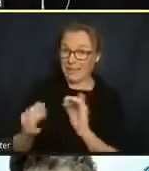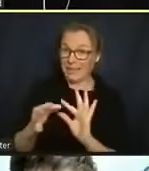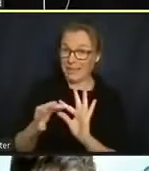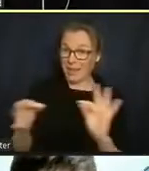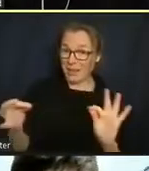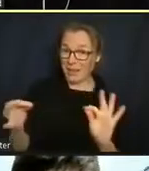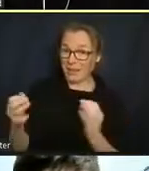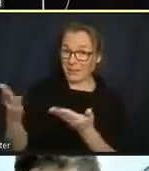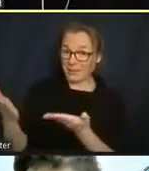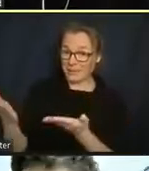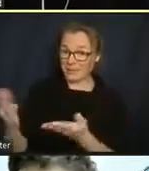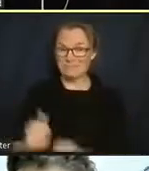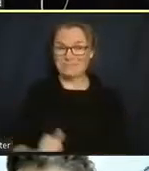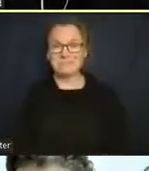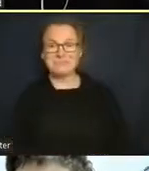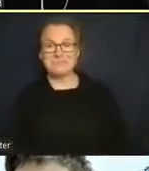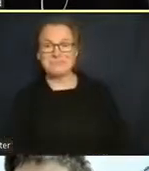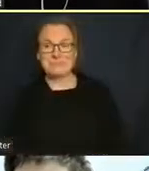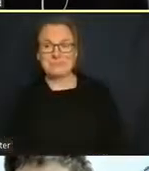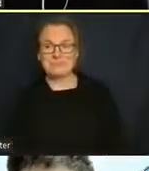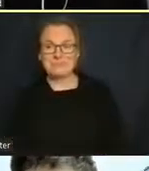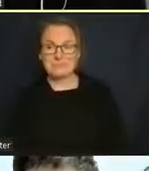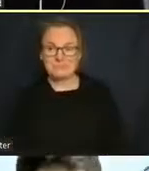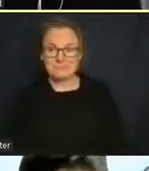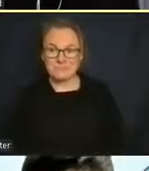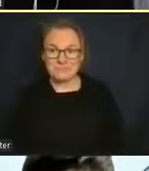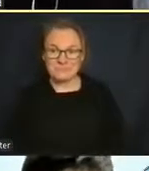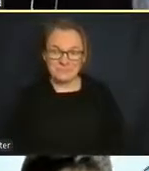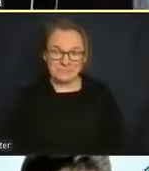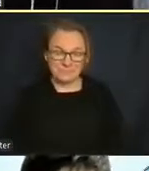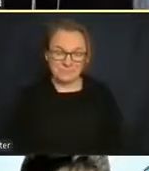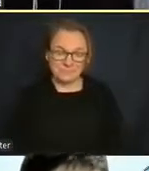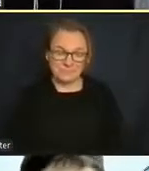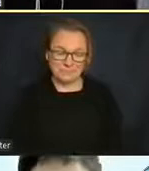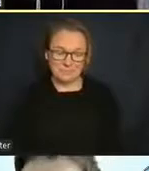having the final word before we say goodnight, you are welcome to, Chair.